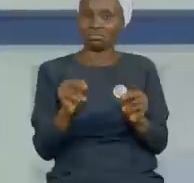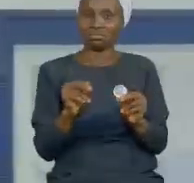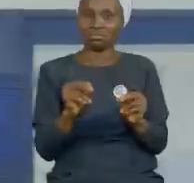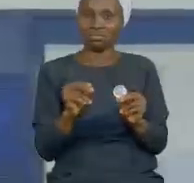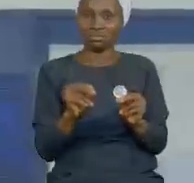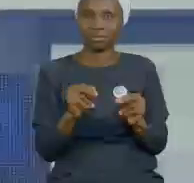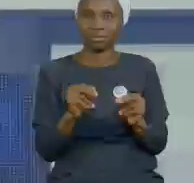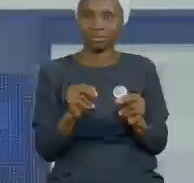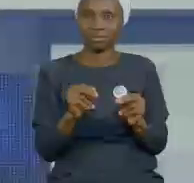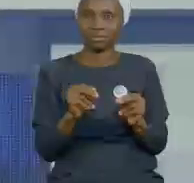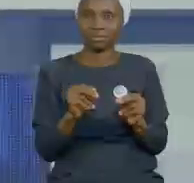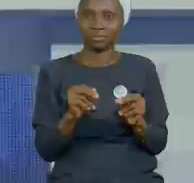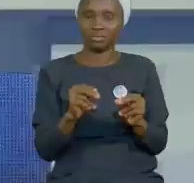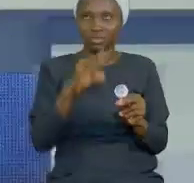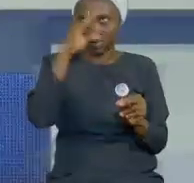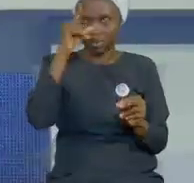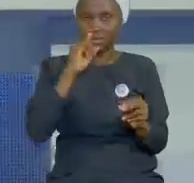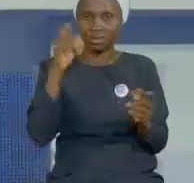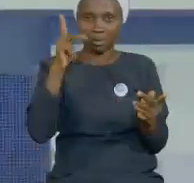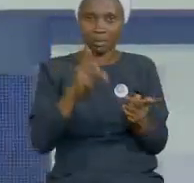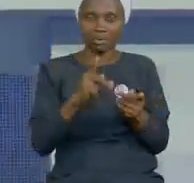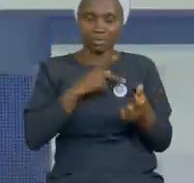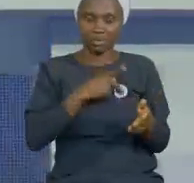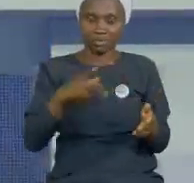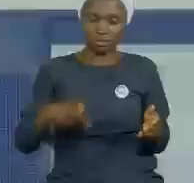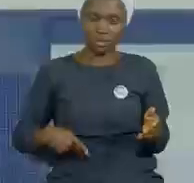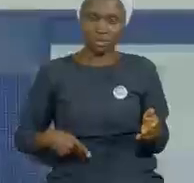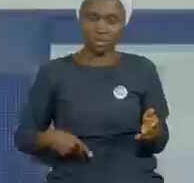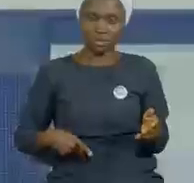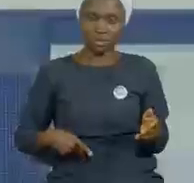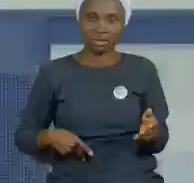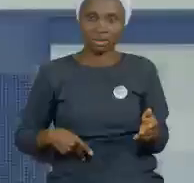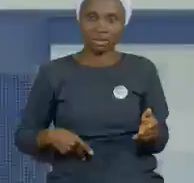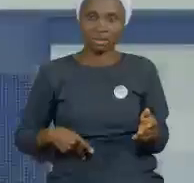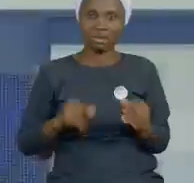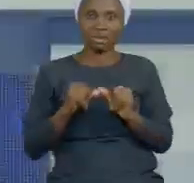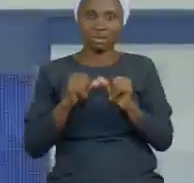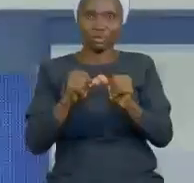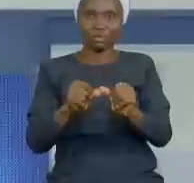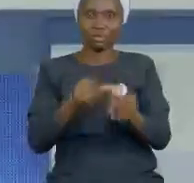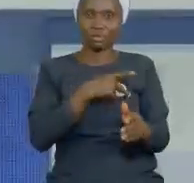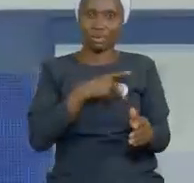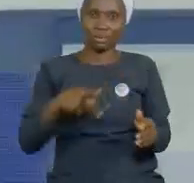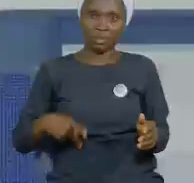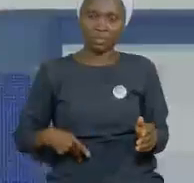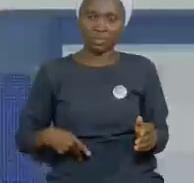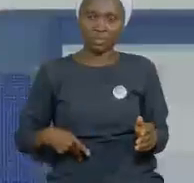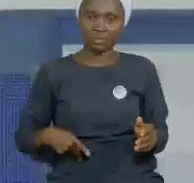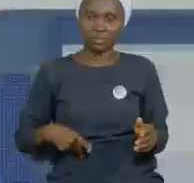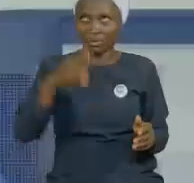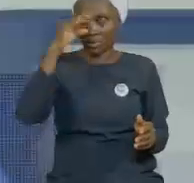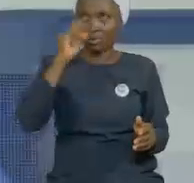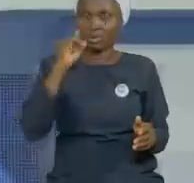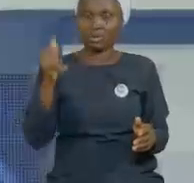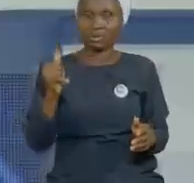The perfect prince, is the perpetual prince, is the